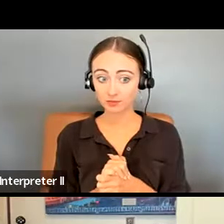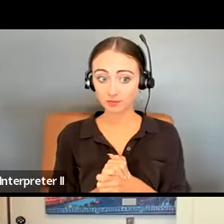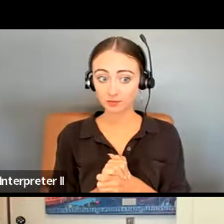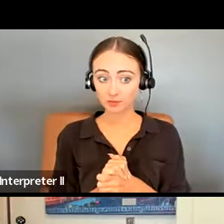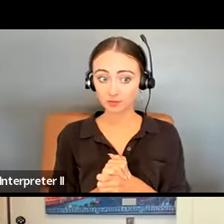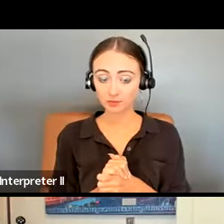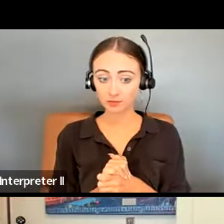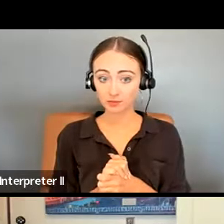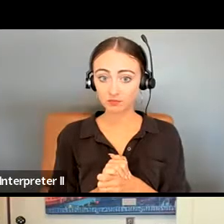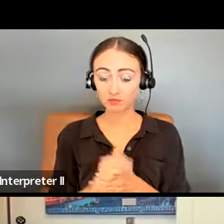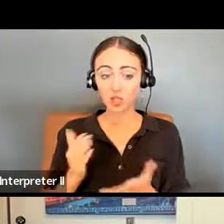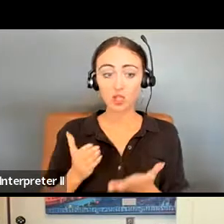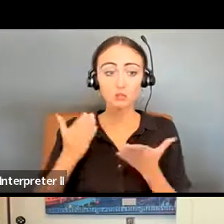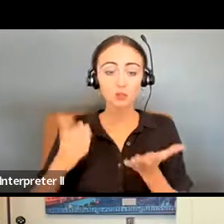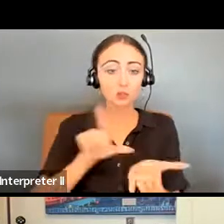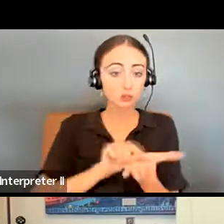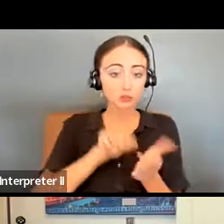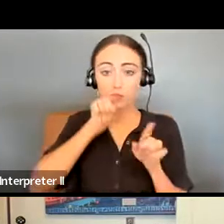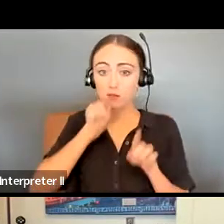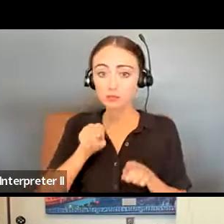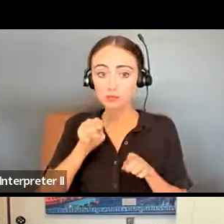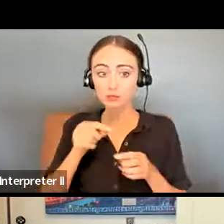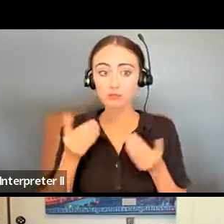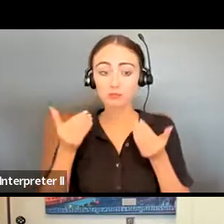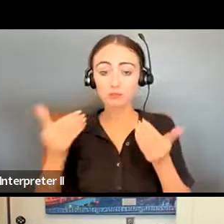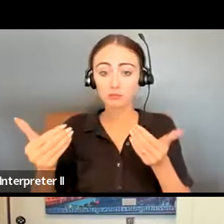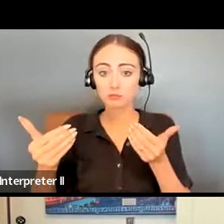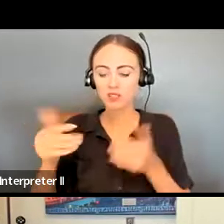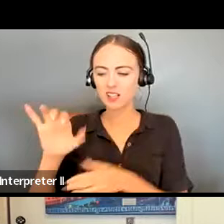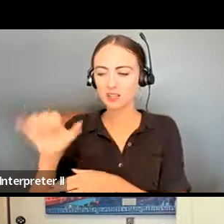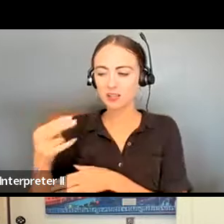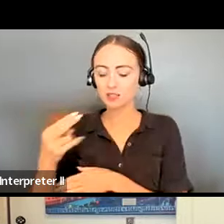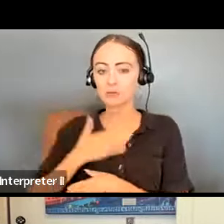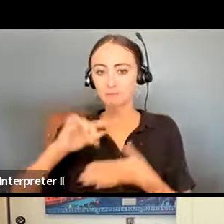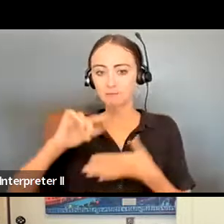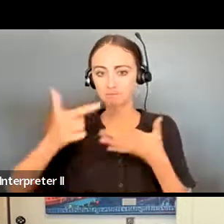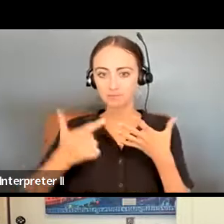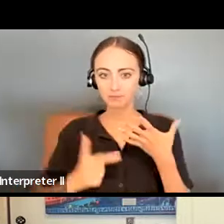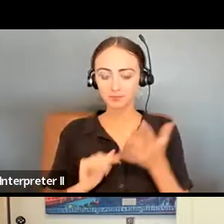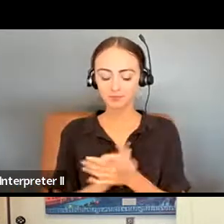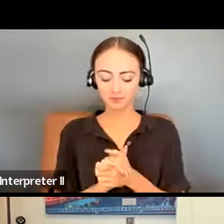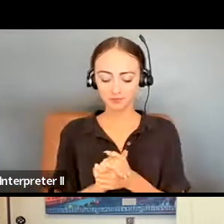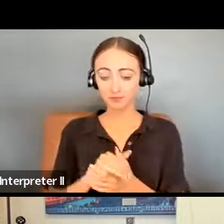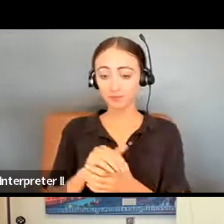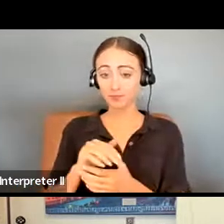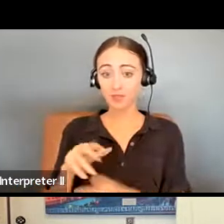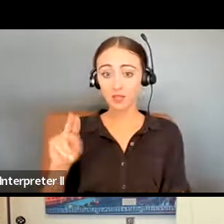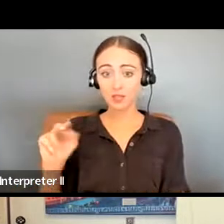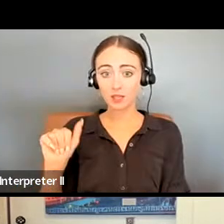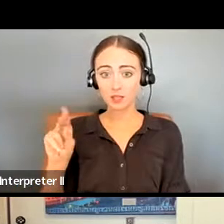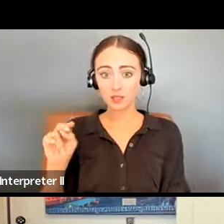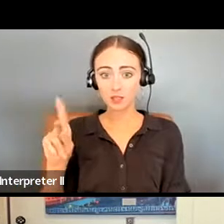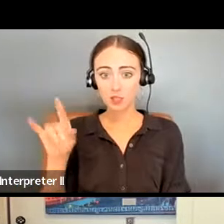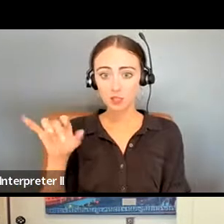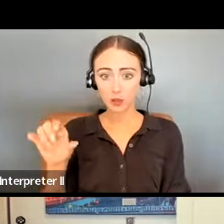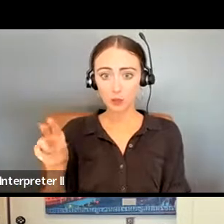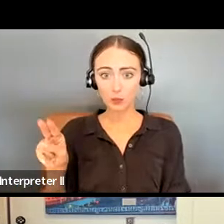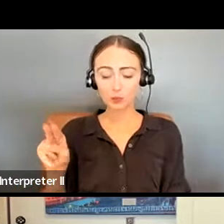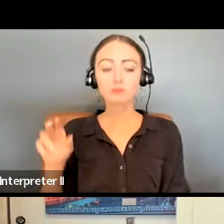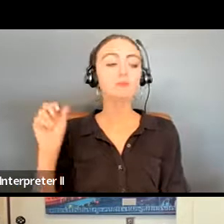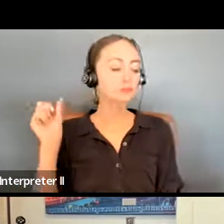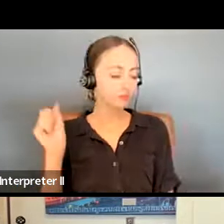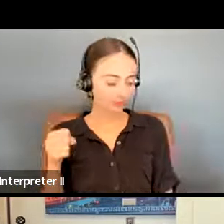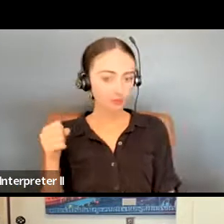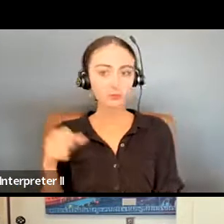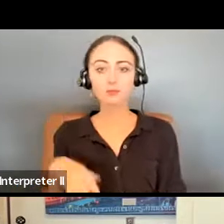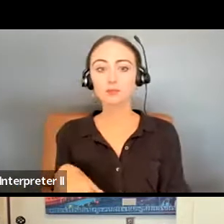The motion is on both the print and report with leave for staff. Mr. Cash, would you call the roll? Councilmember Nadeau. Yes. Councilmember Nadeau